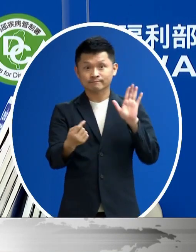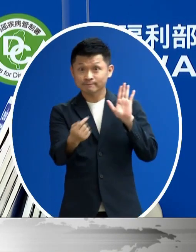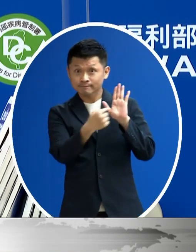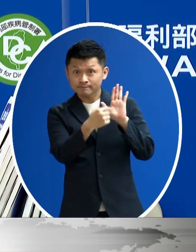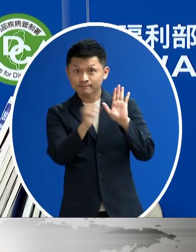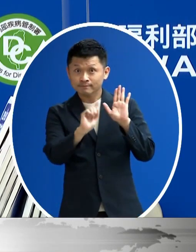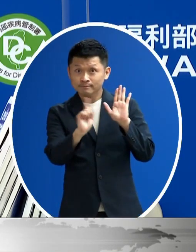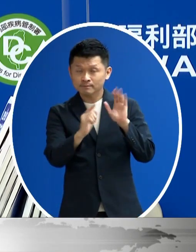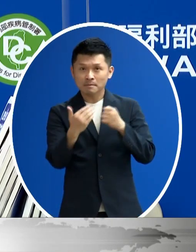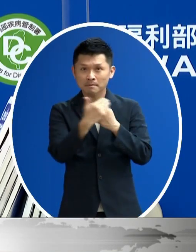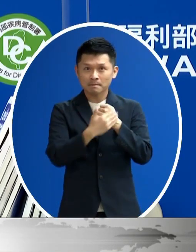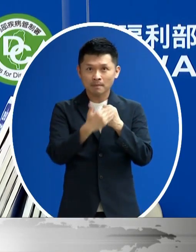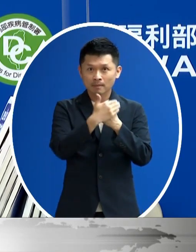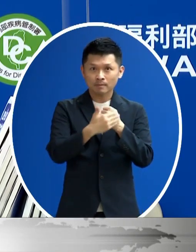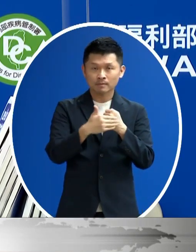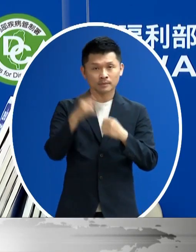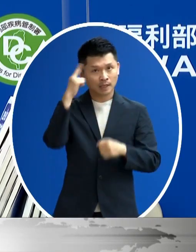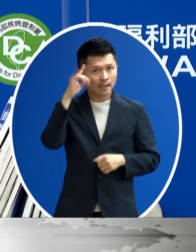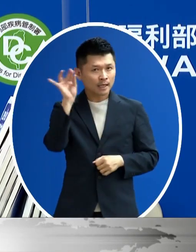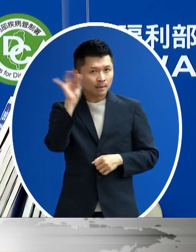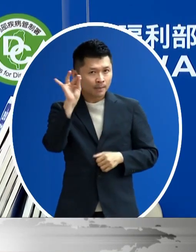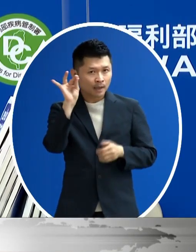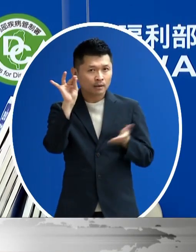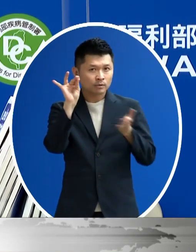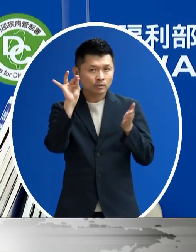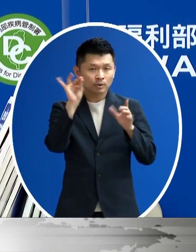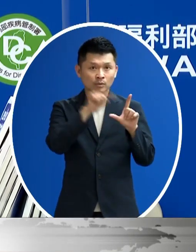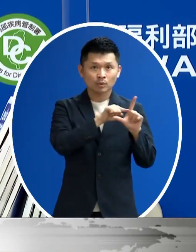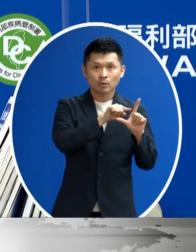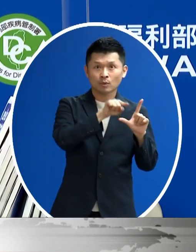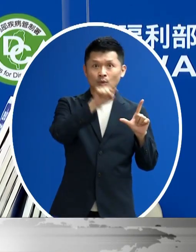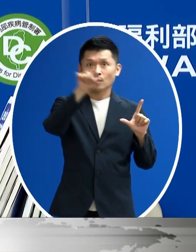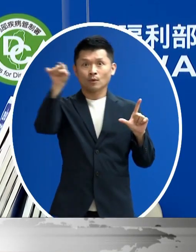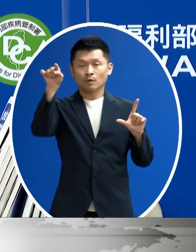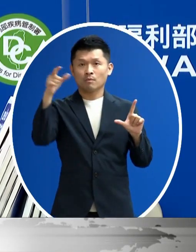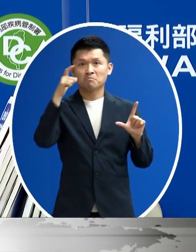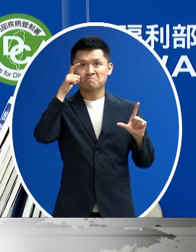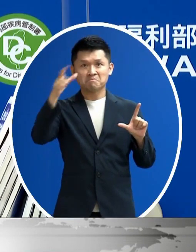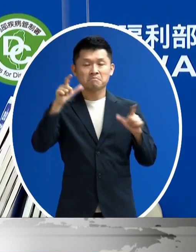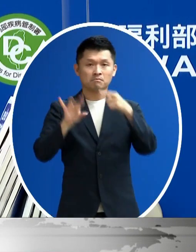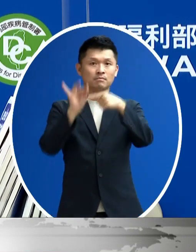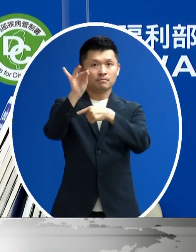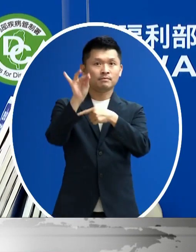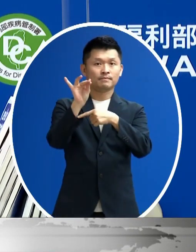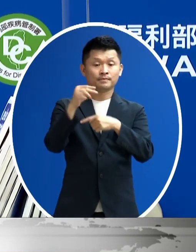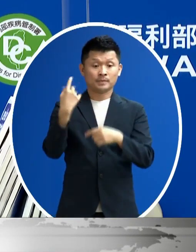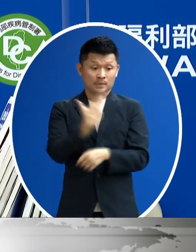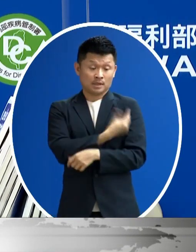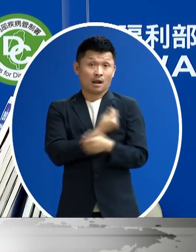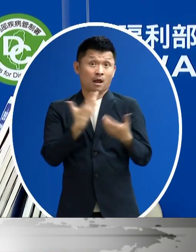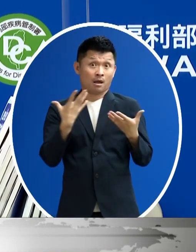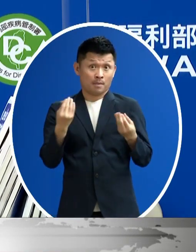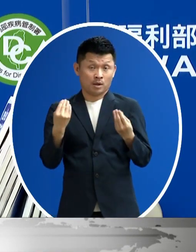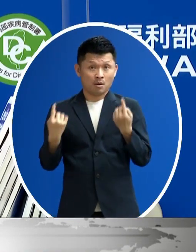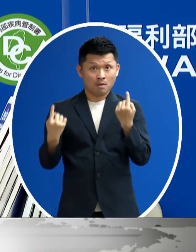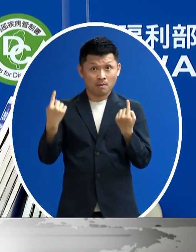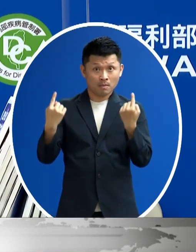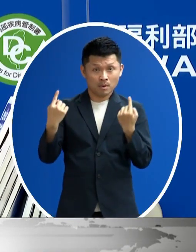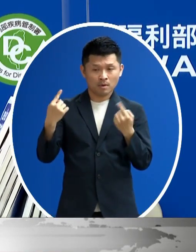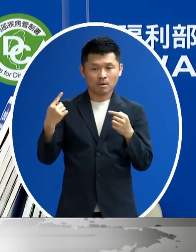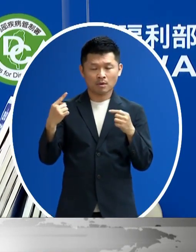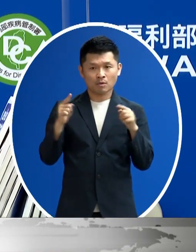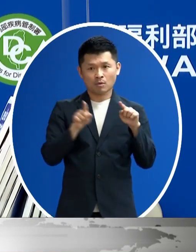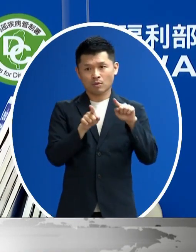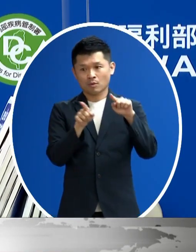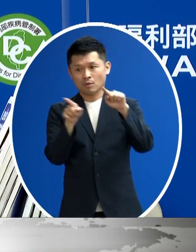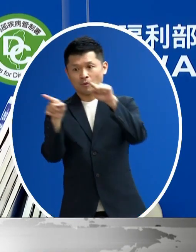not gotten vaccinated. The preliminary conclusion of the study is that, first, a severe COVID case induces immunity that's stronger for a